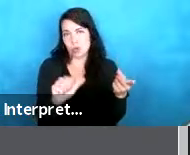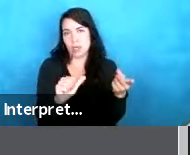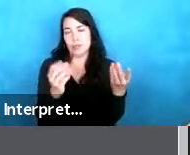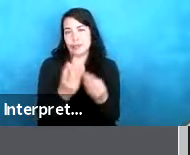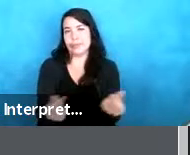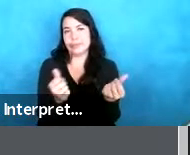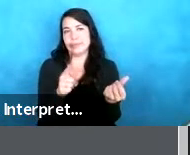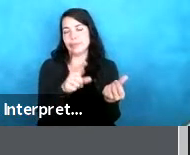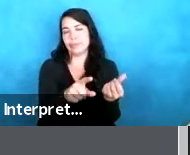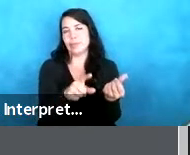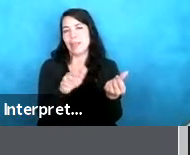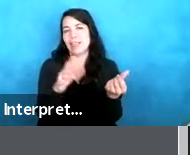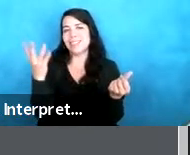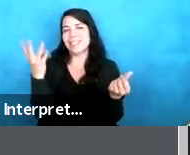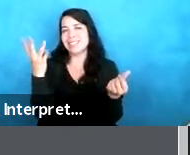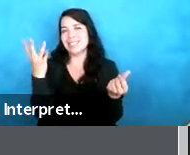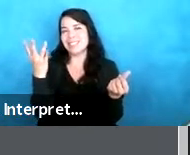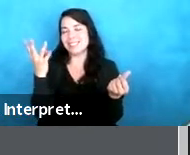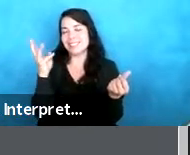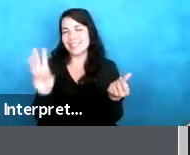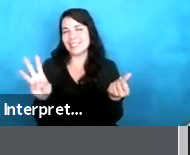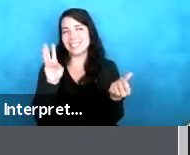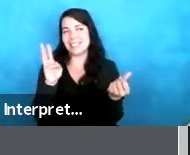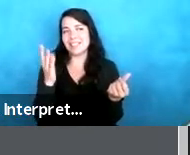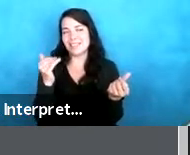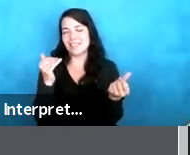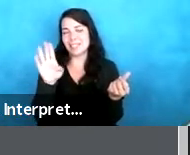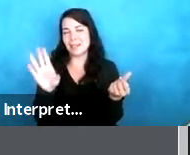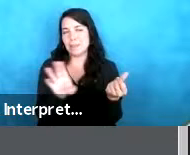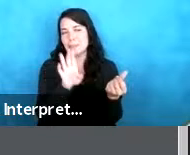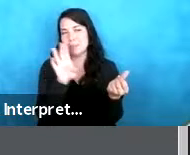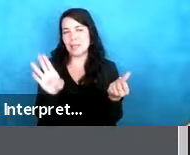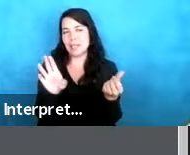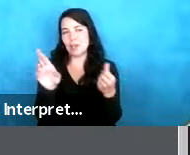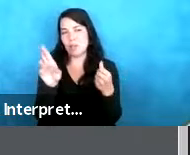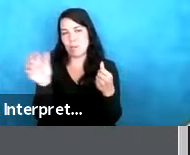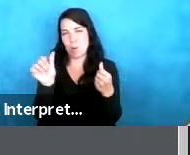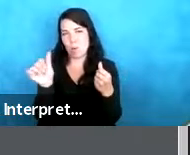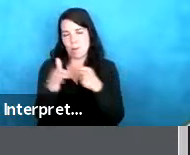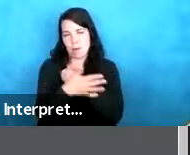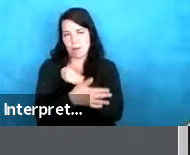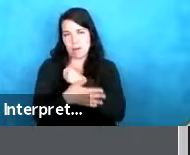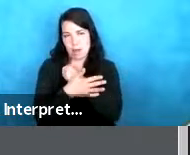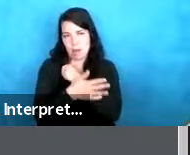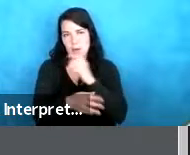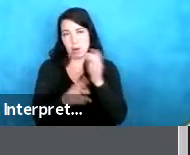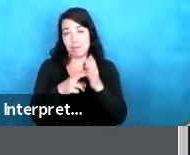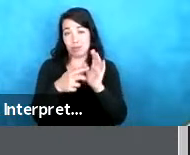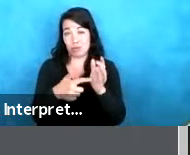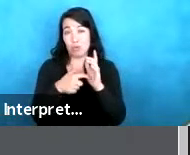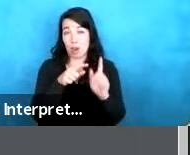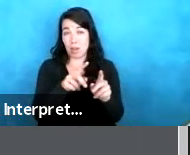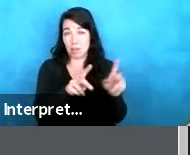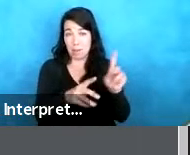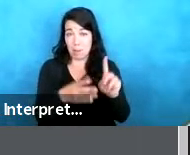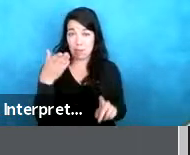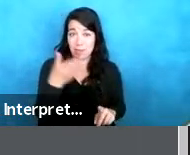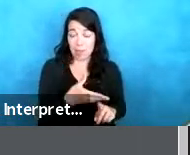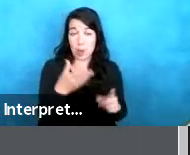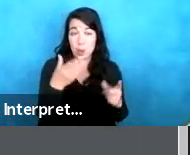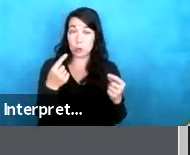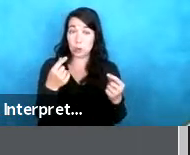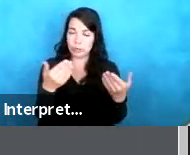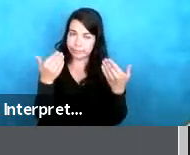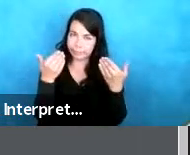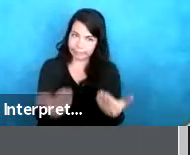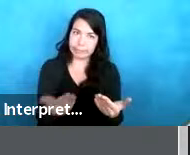at 615B Calle Olivas in the City of Española, Rio Arriba County, New Mexico, requiring the owner or owners of the properties to promptly commence and complete